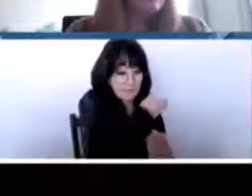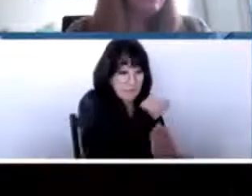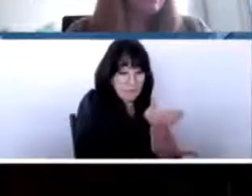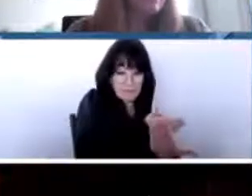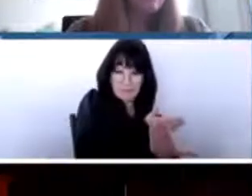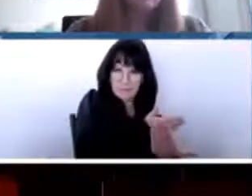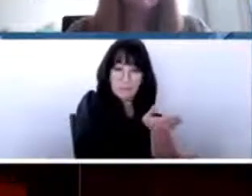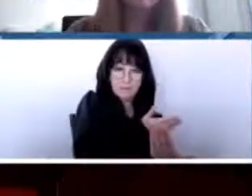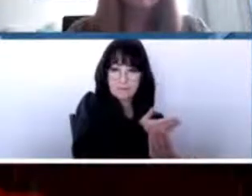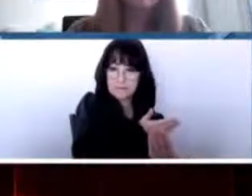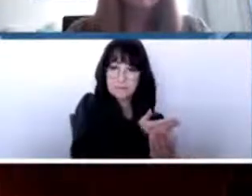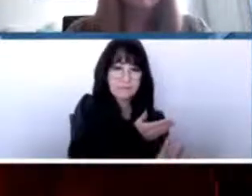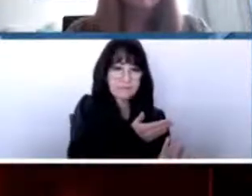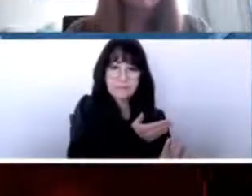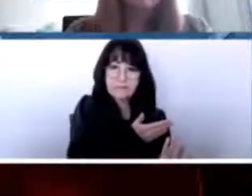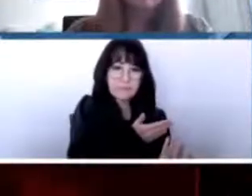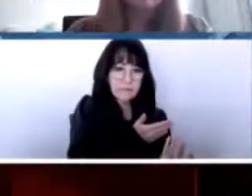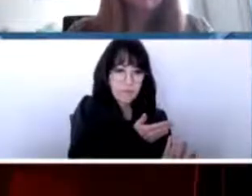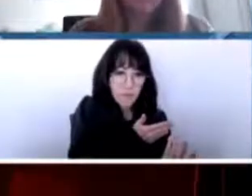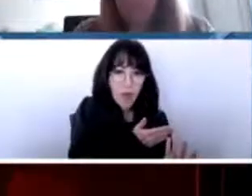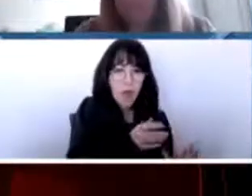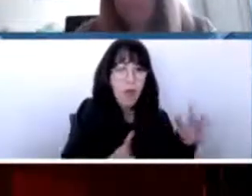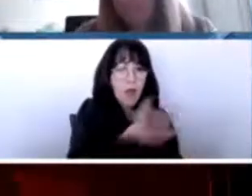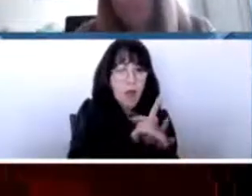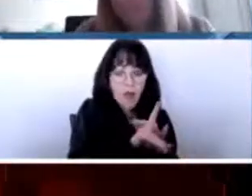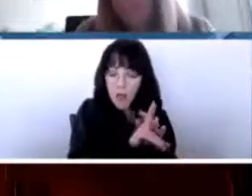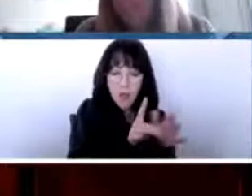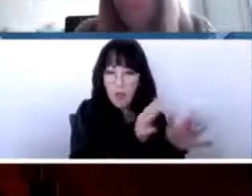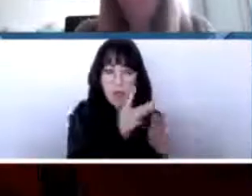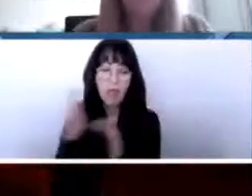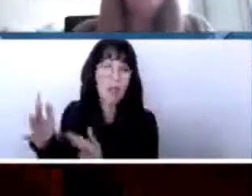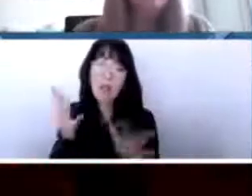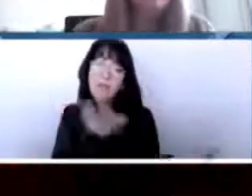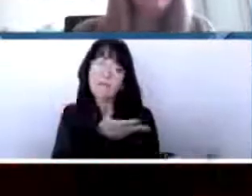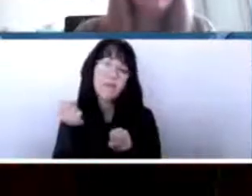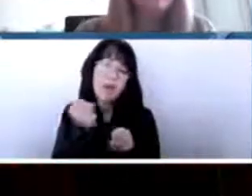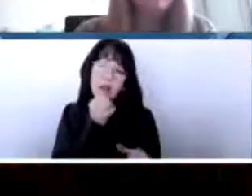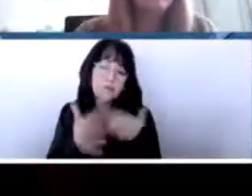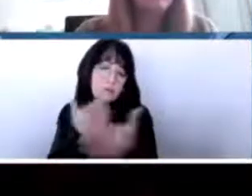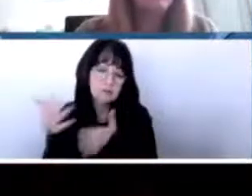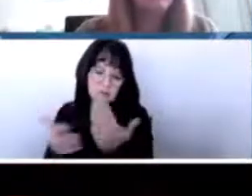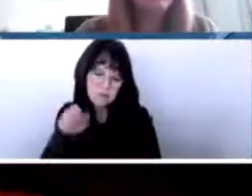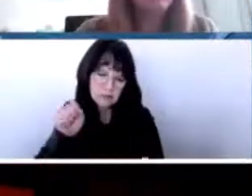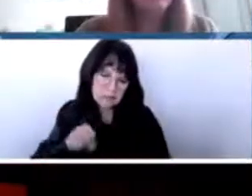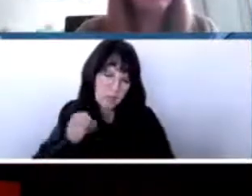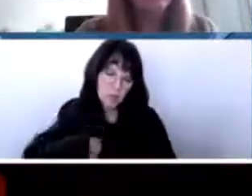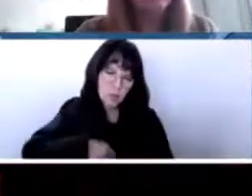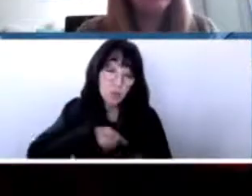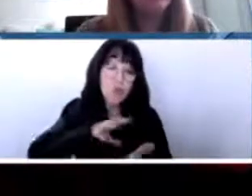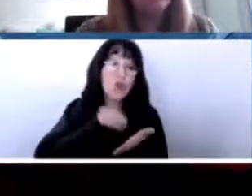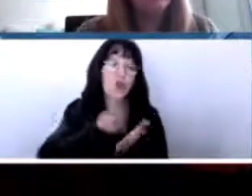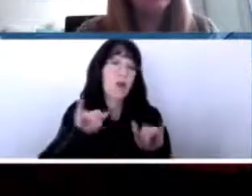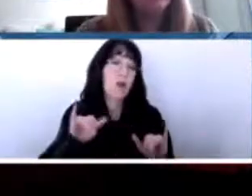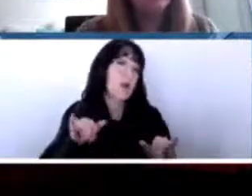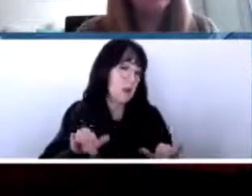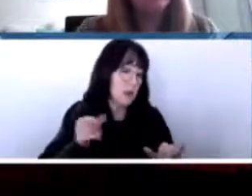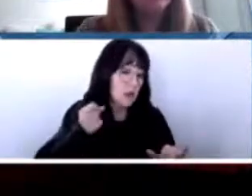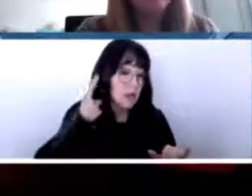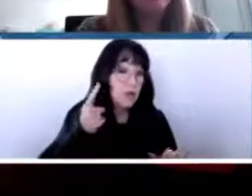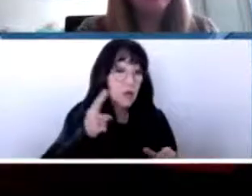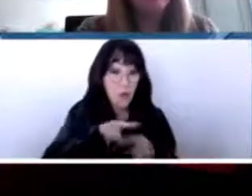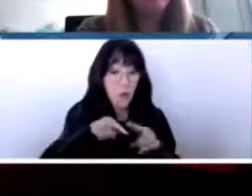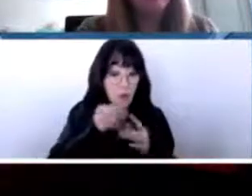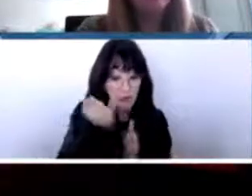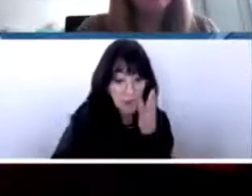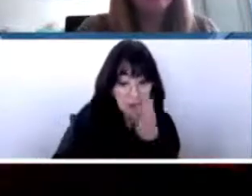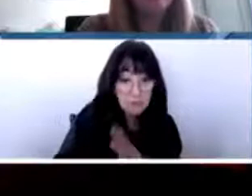from the best meteorologists in the business, and I think we'll learn from it. However, we are happy to say we don't